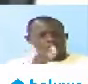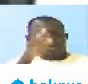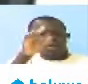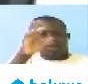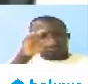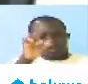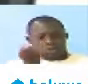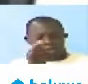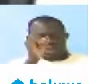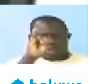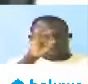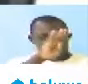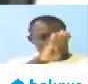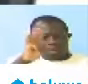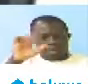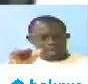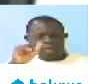Abiro Dembayang.